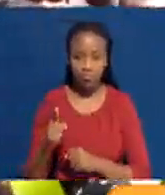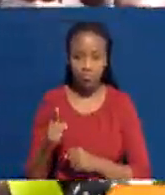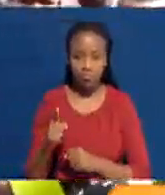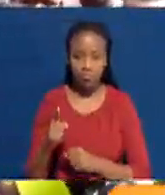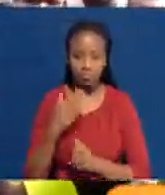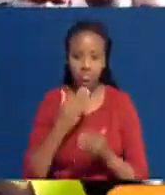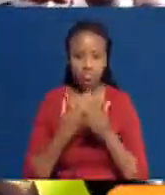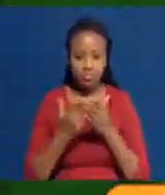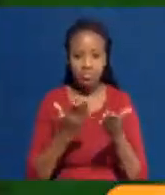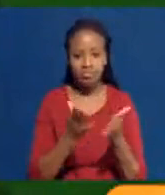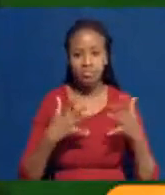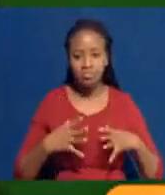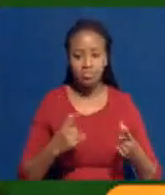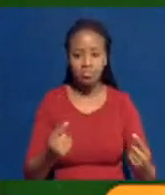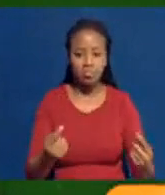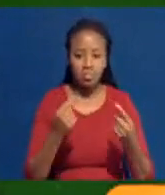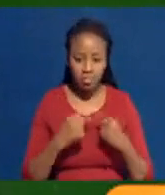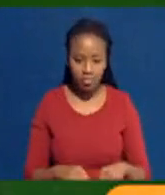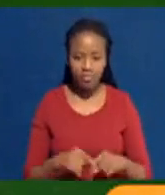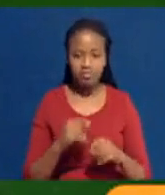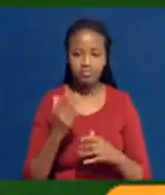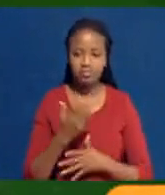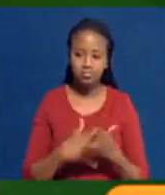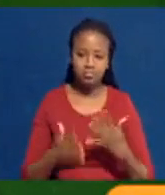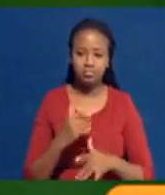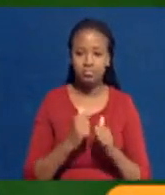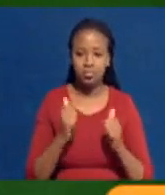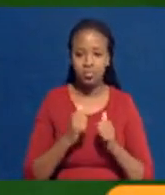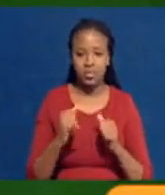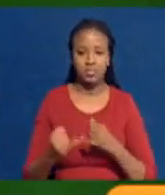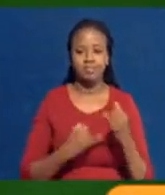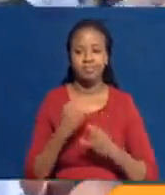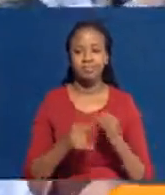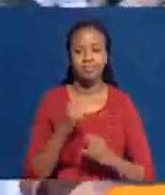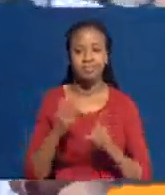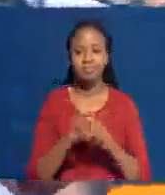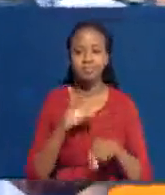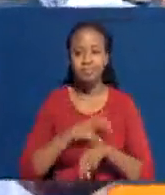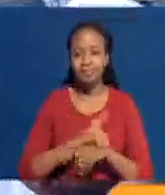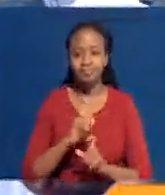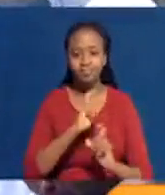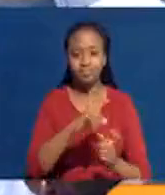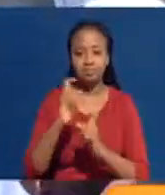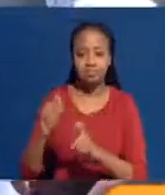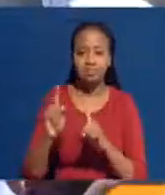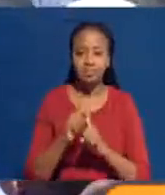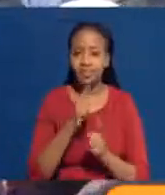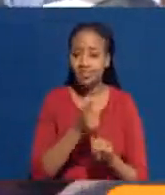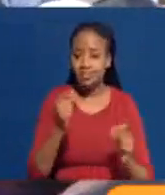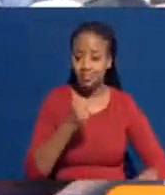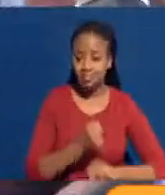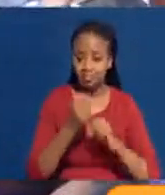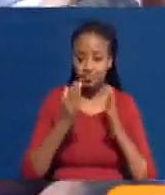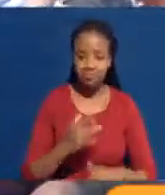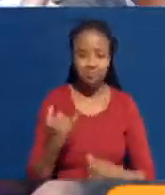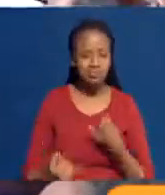for turning out in large numbers and interacting with the station's presenters as they received Christmas gifts. Fans could not hide their joy